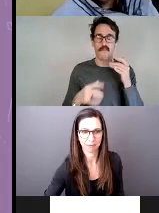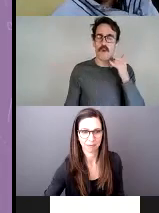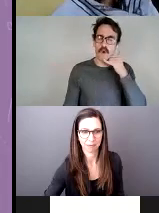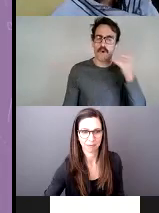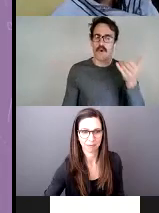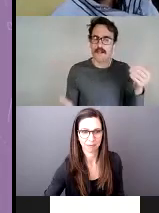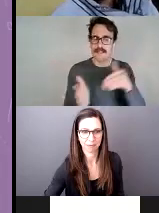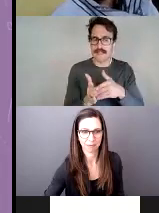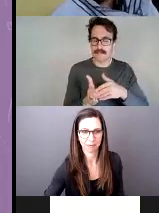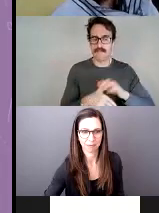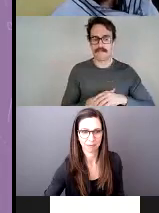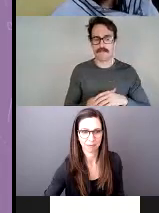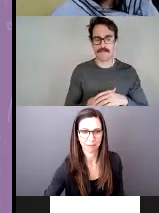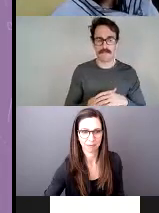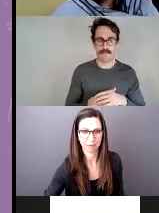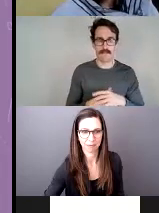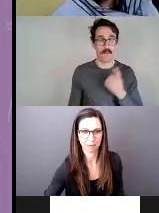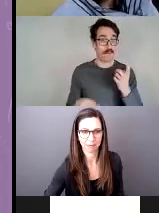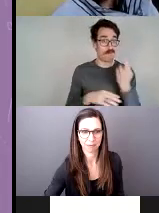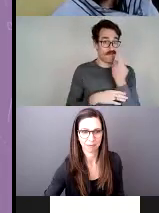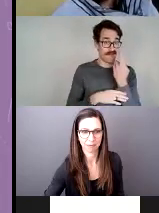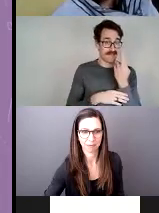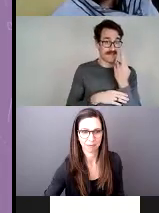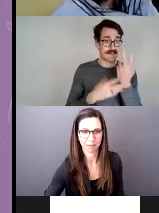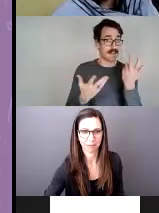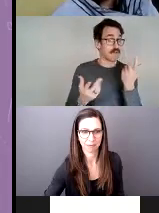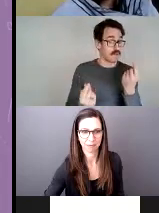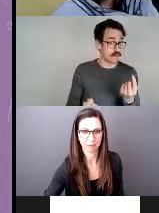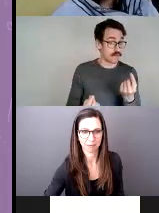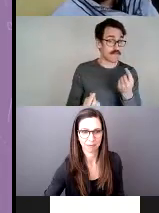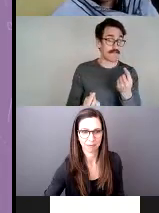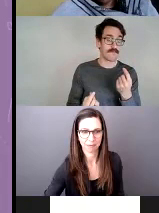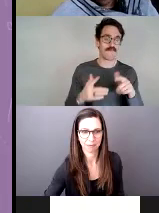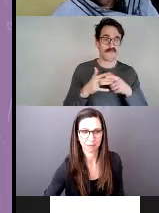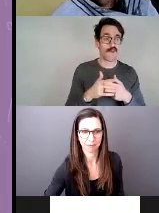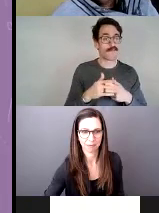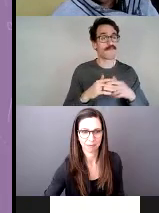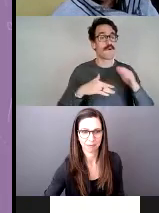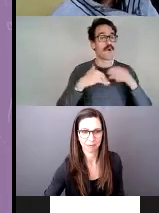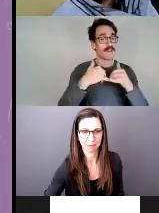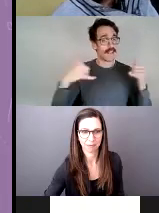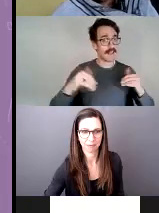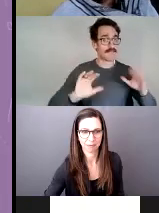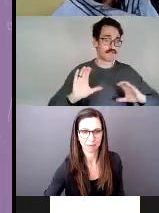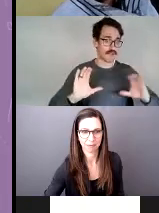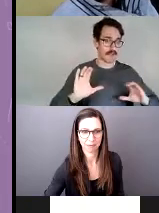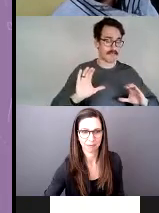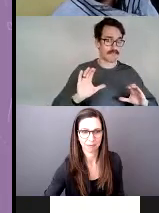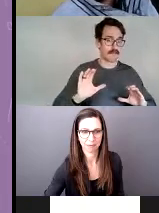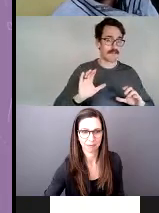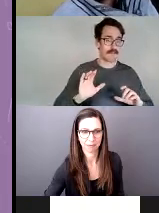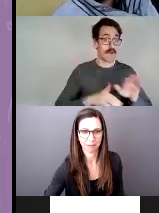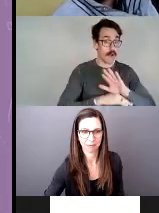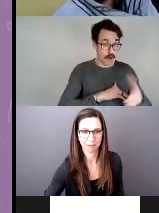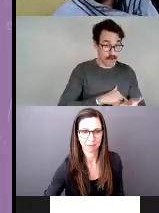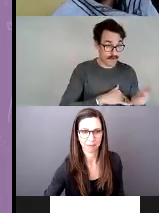give up. And that's one of the reasons why we also introduced the online counseling. It is not 24/7 like the crisis line, but our goal